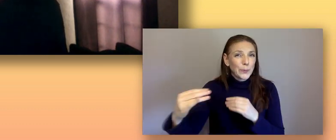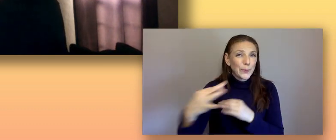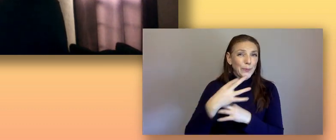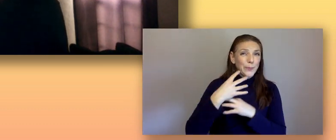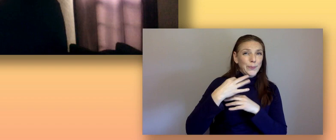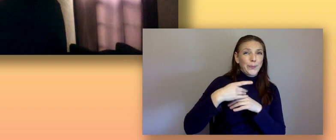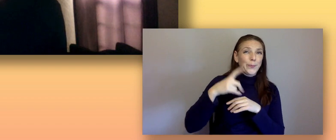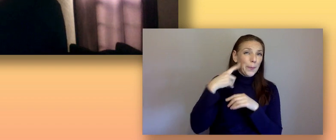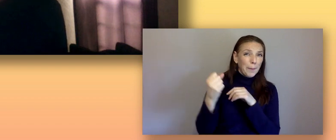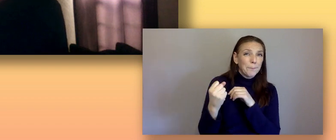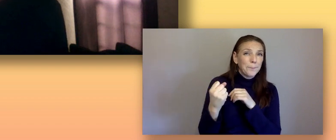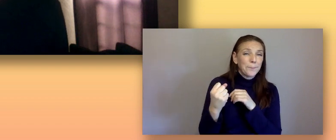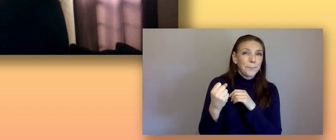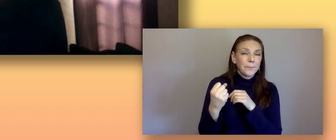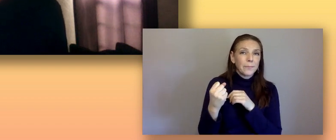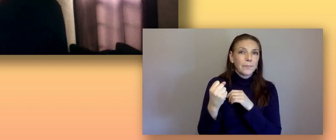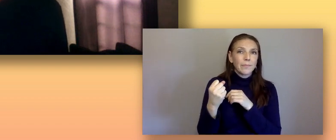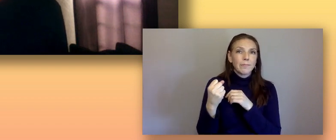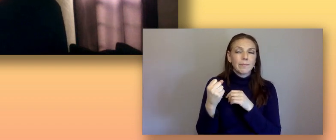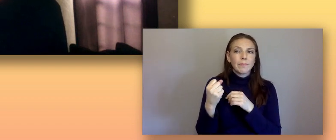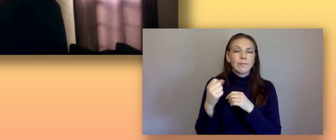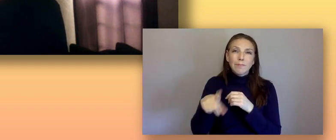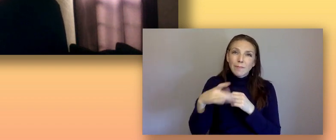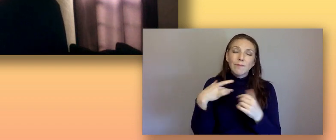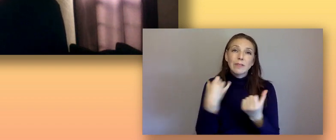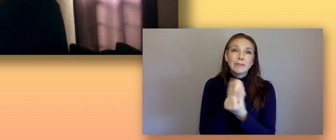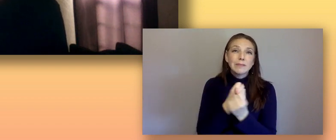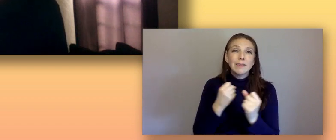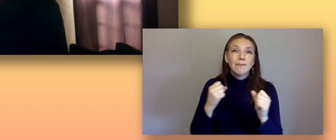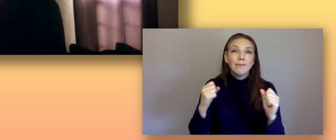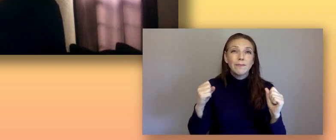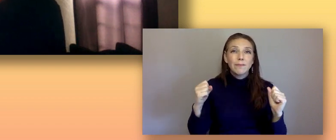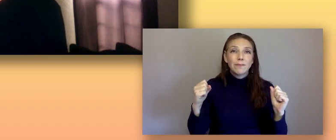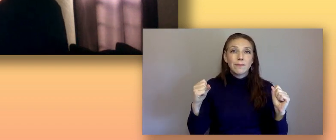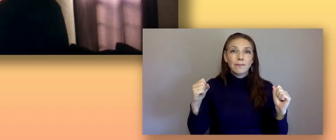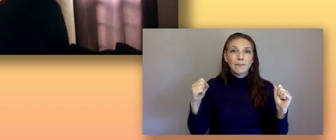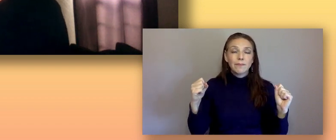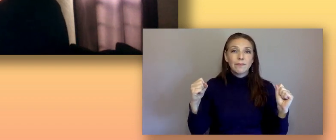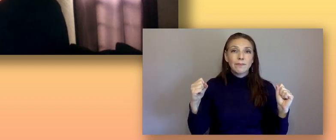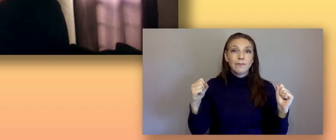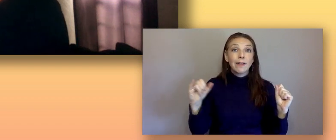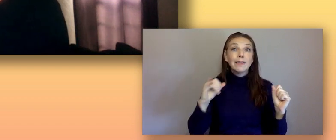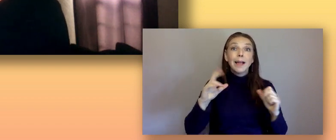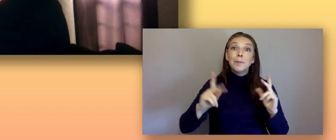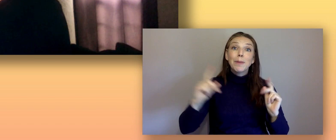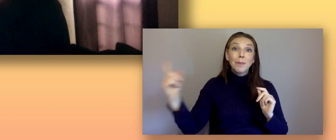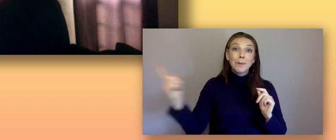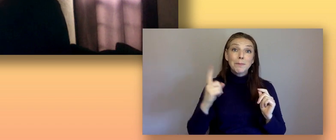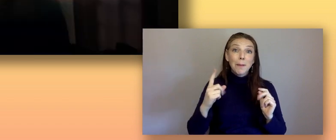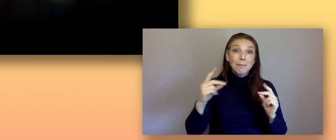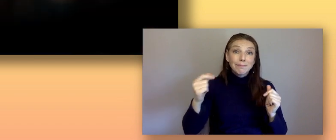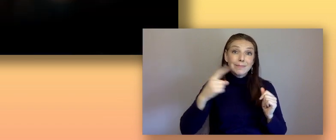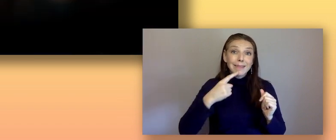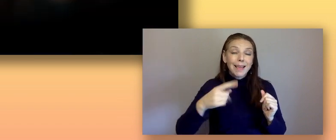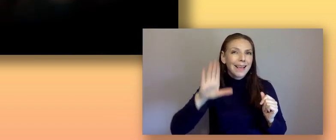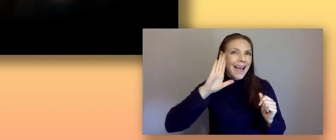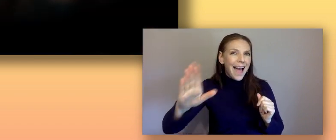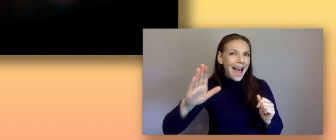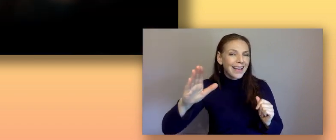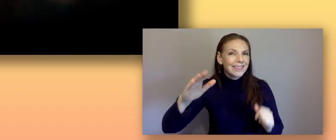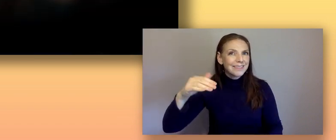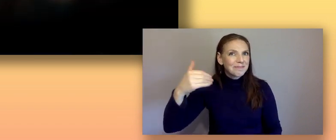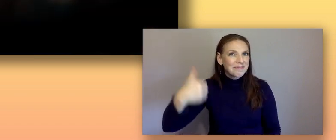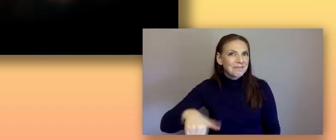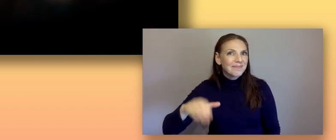Anything to make me feel safe. Like when people come up to me and immediately say, "Hi, Michael